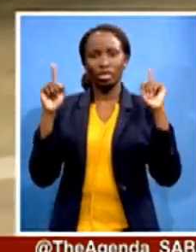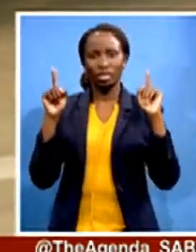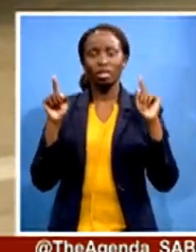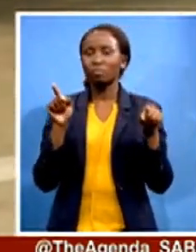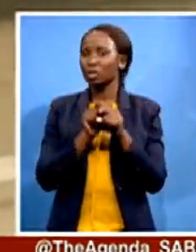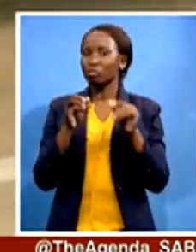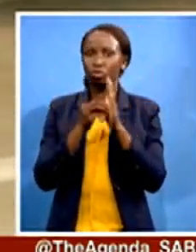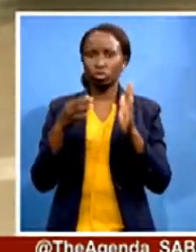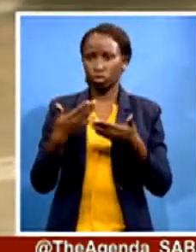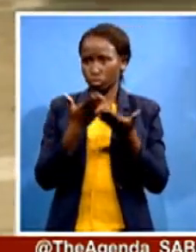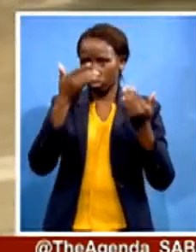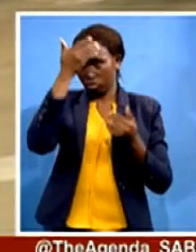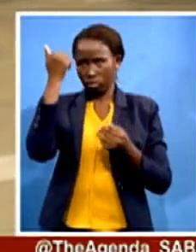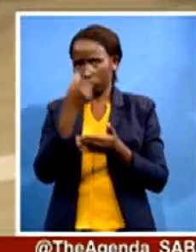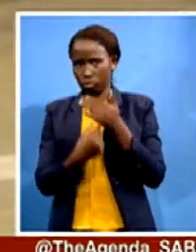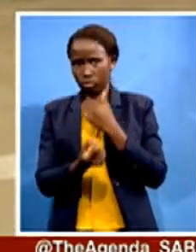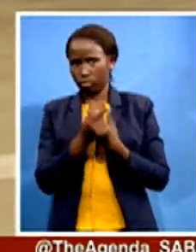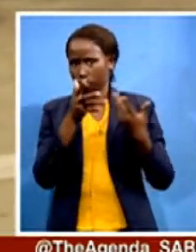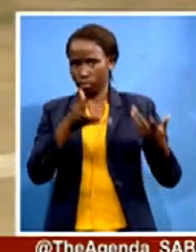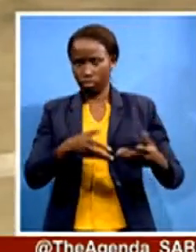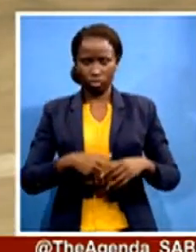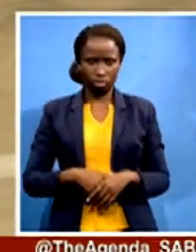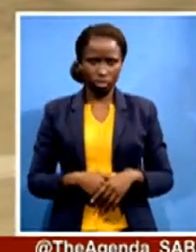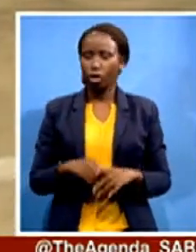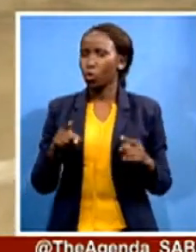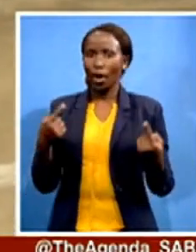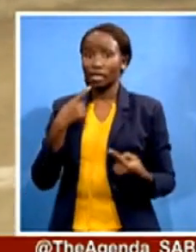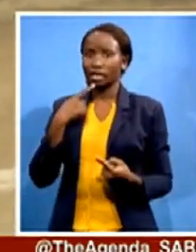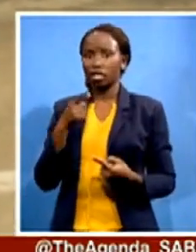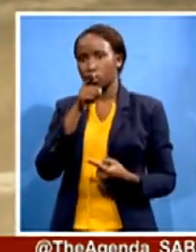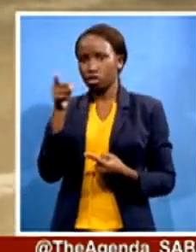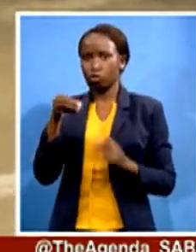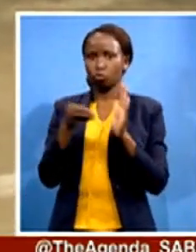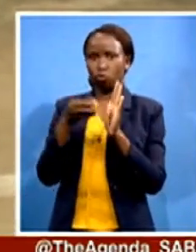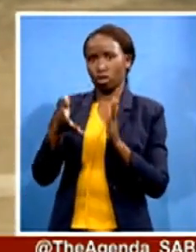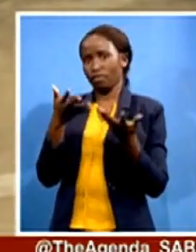we can't really say it's the students of Forte. It happened outside, and